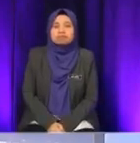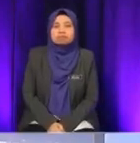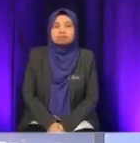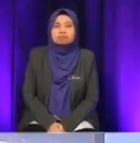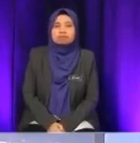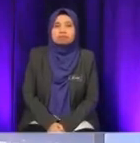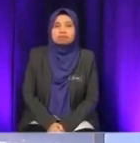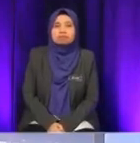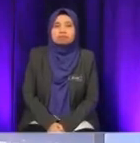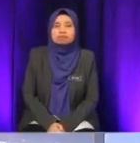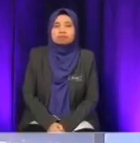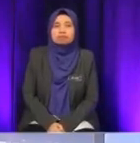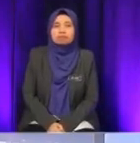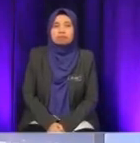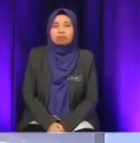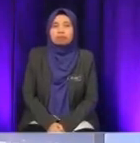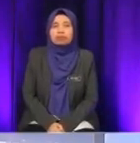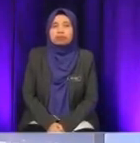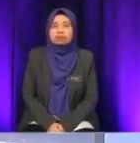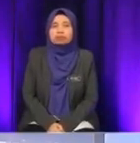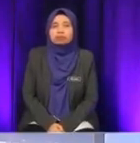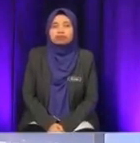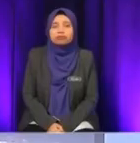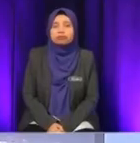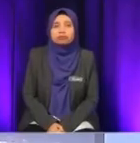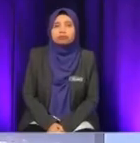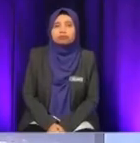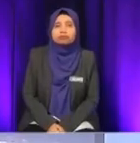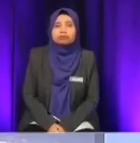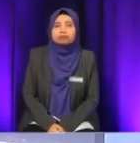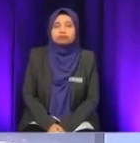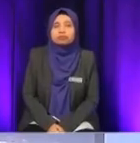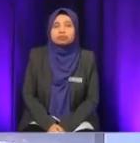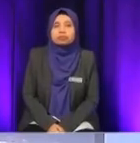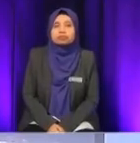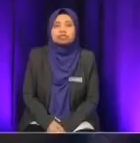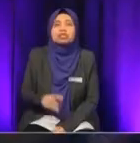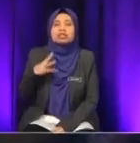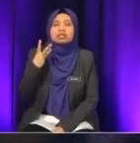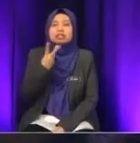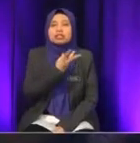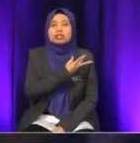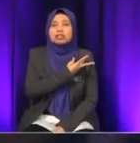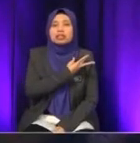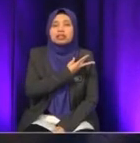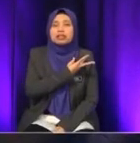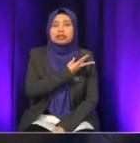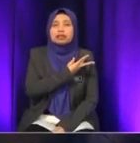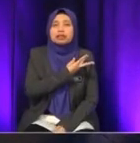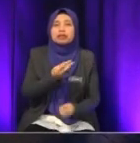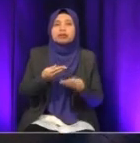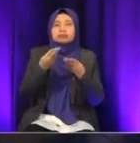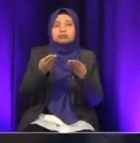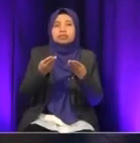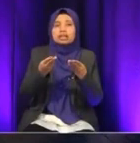Okay. Okay. So I'm going to give green ice cream stick for Anne. Okay. Okay, why don't we allocate some time to look at